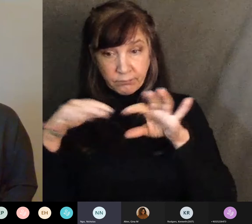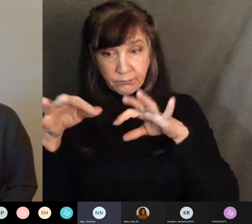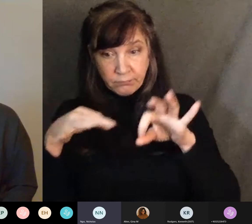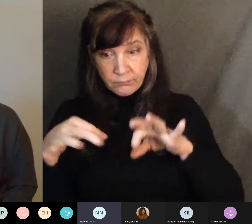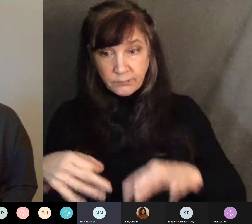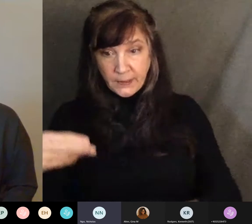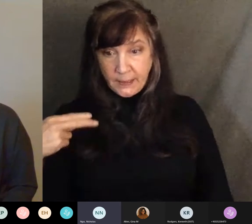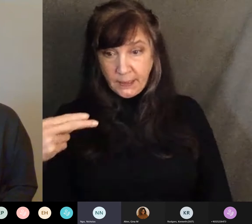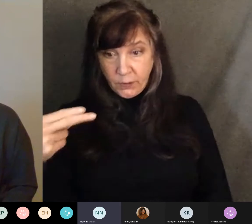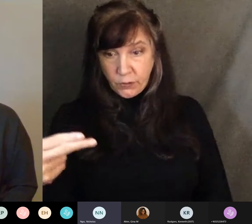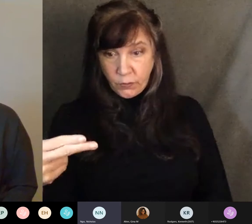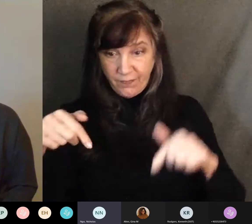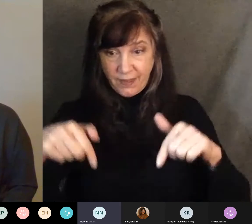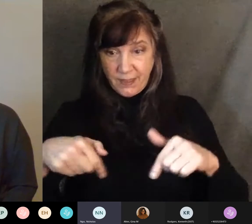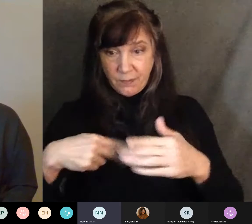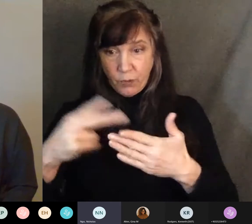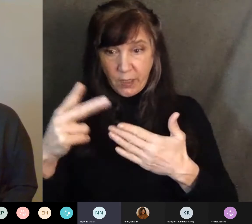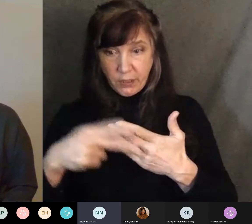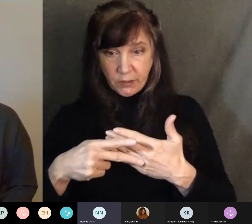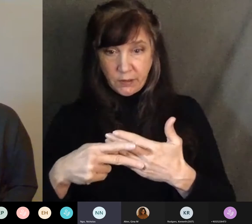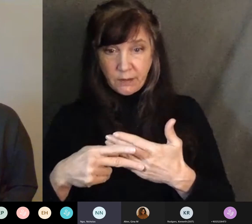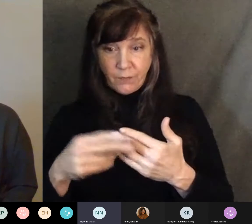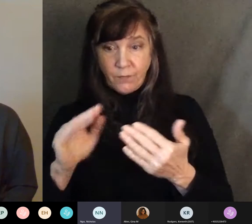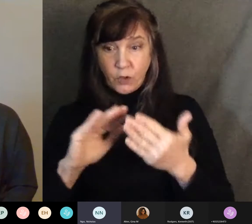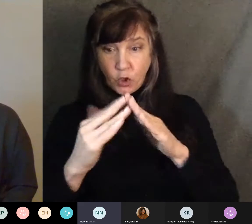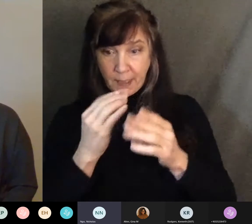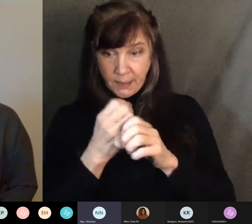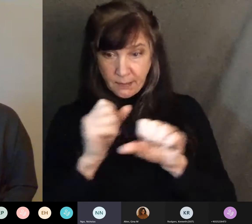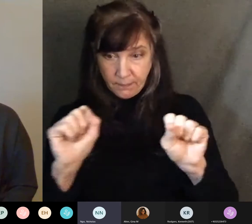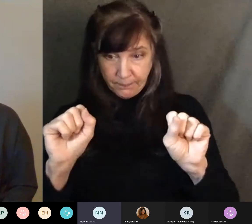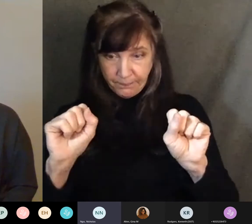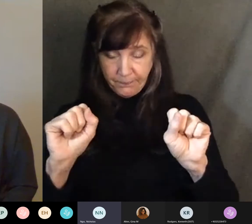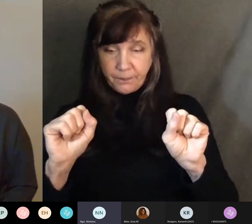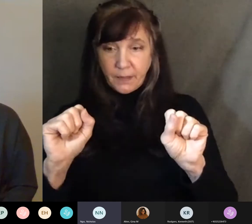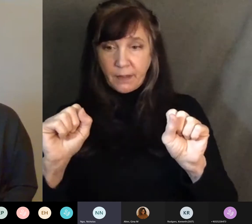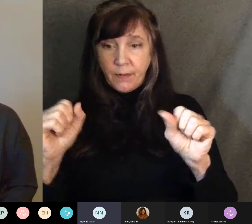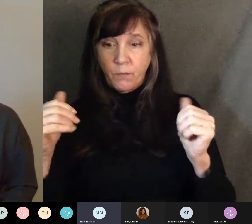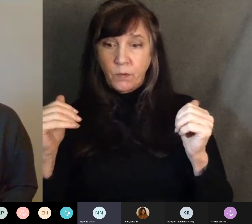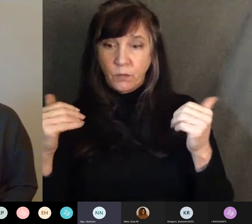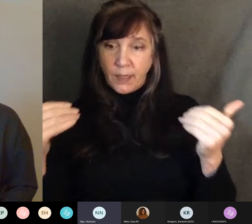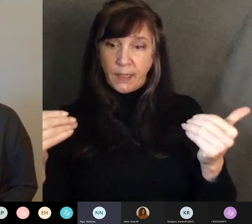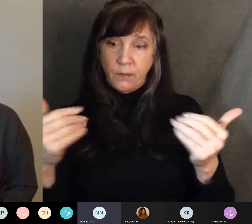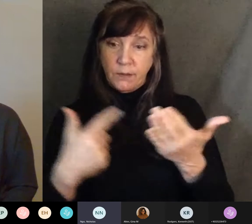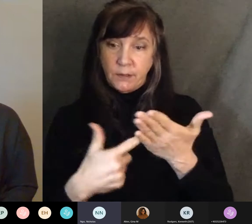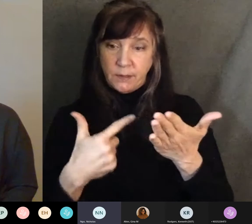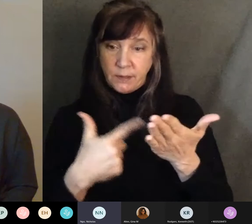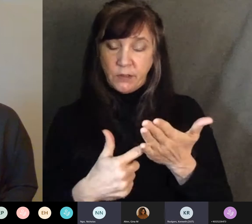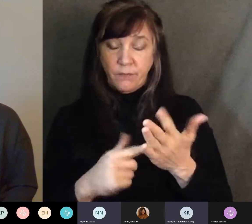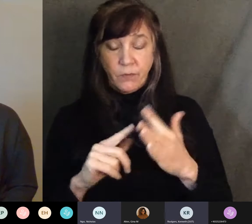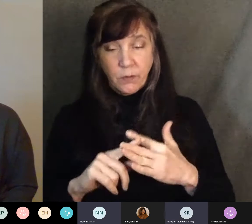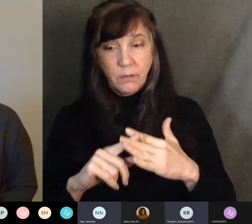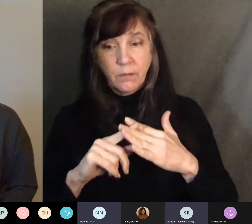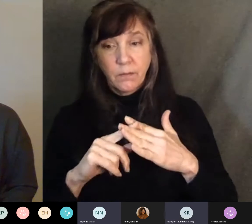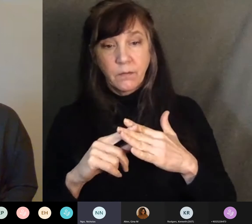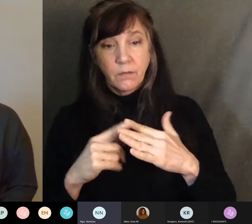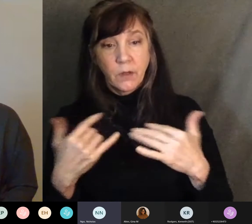this project, and then we will get straight into the discussion questions. Right now, I also